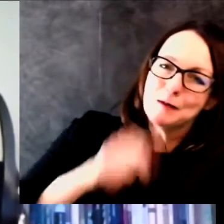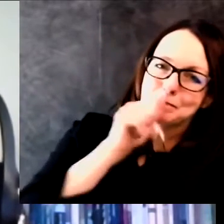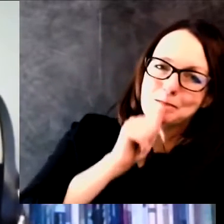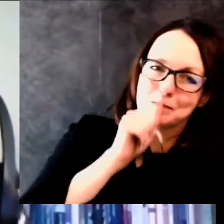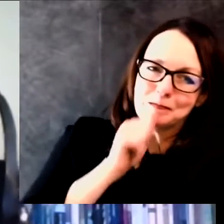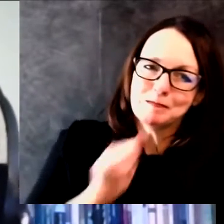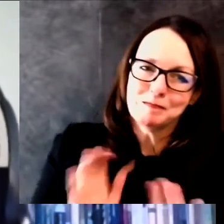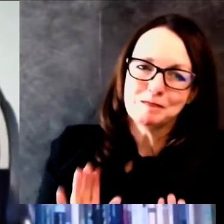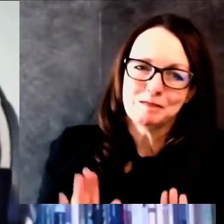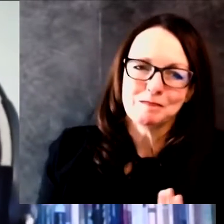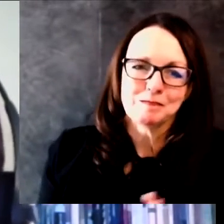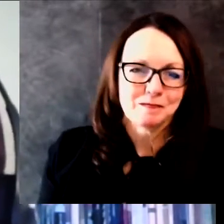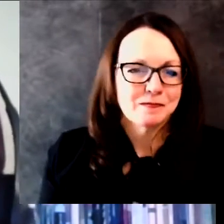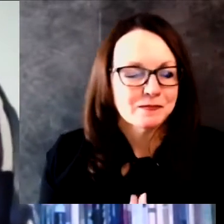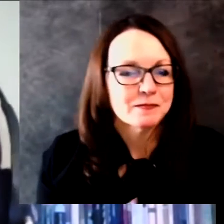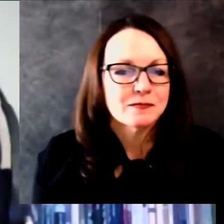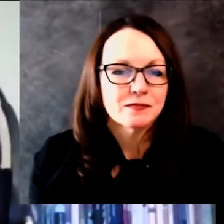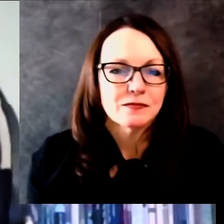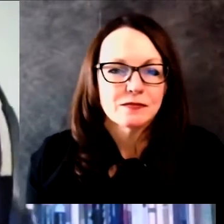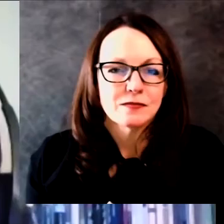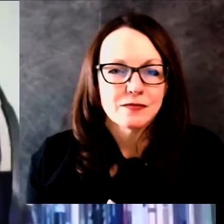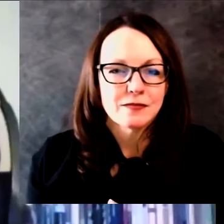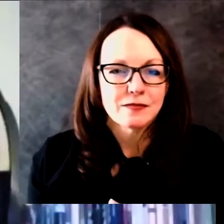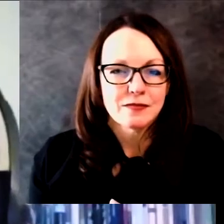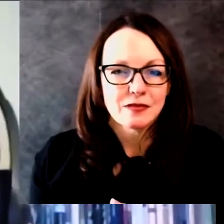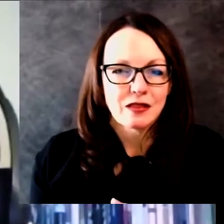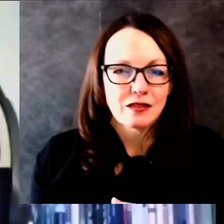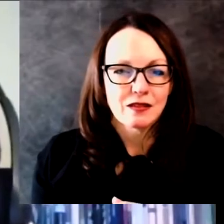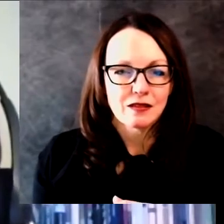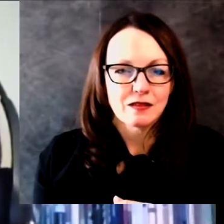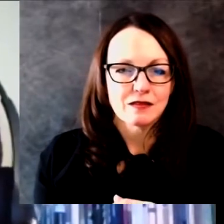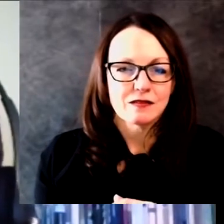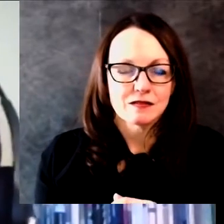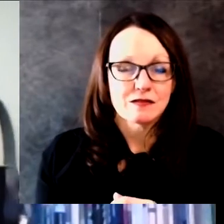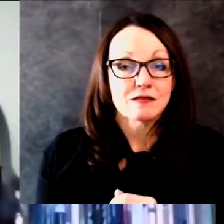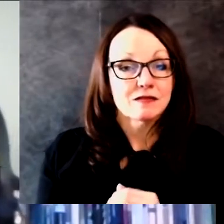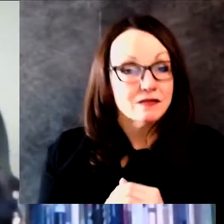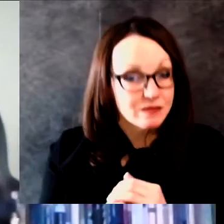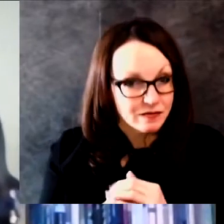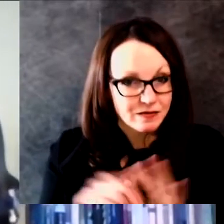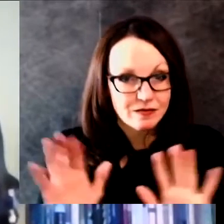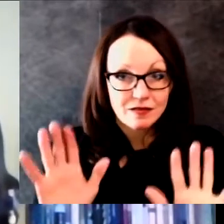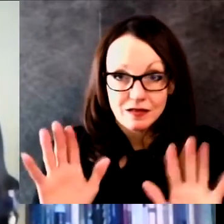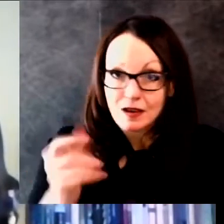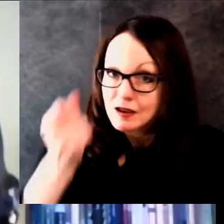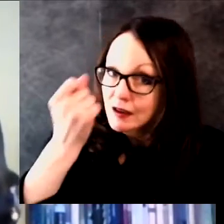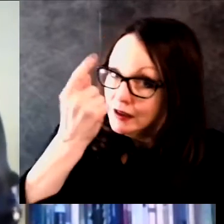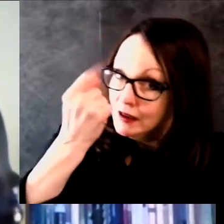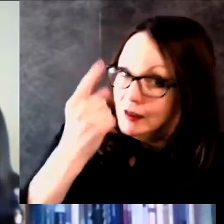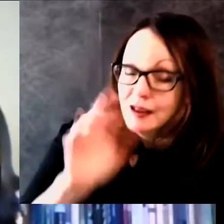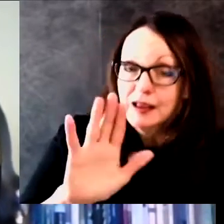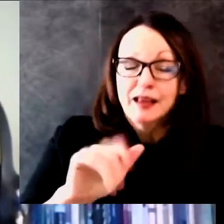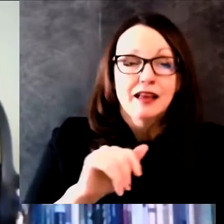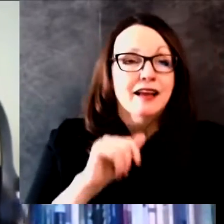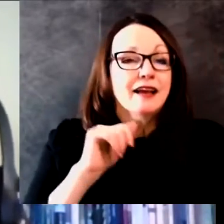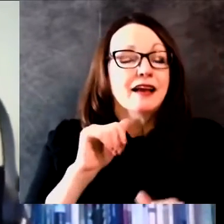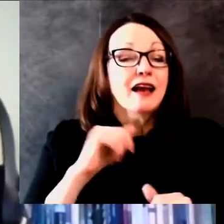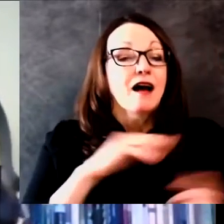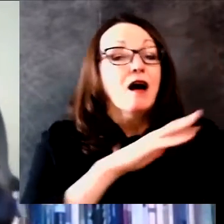vaccine. And that is the limiting factor here, because we are receiving